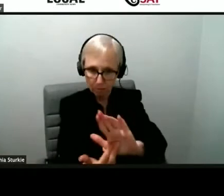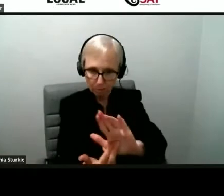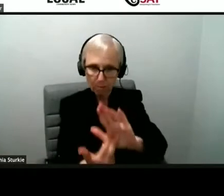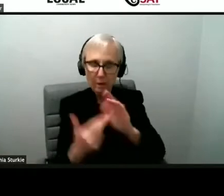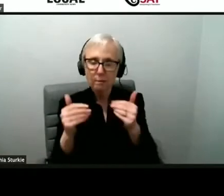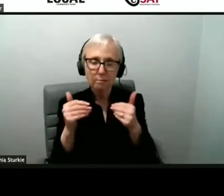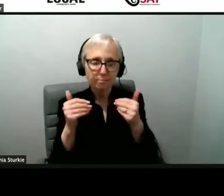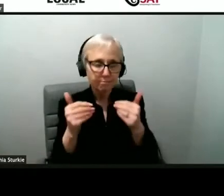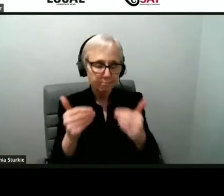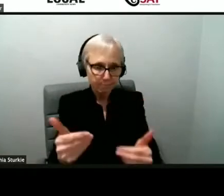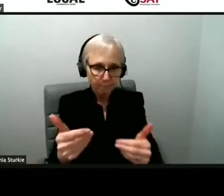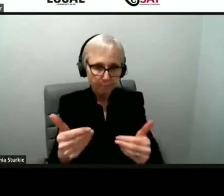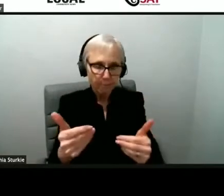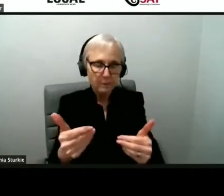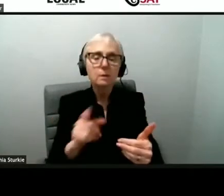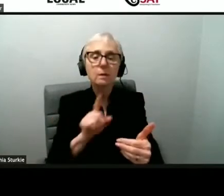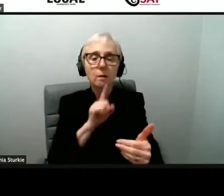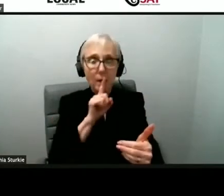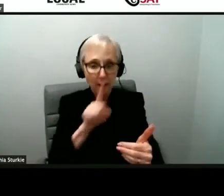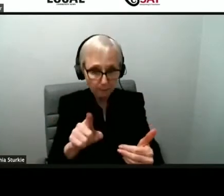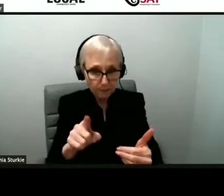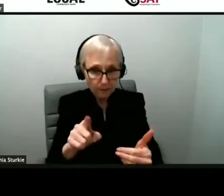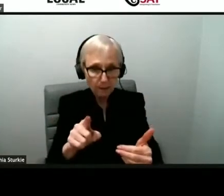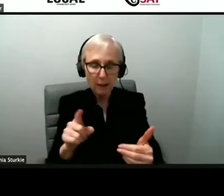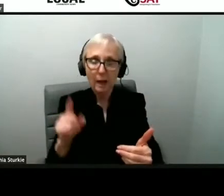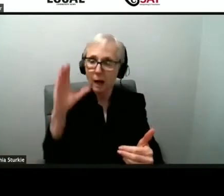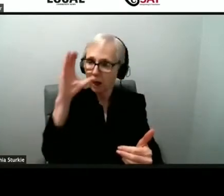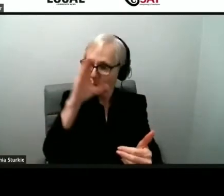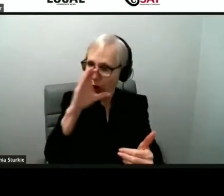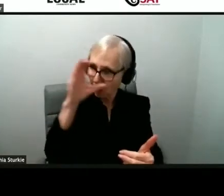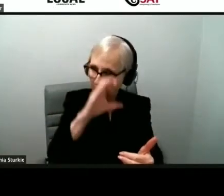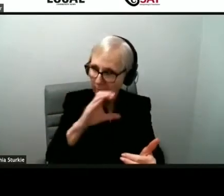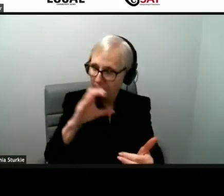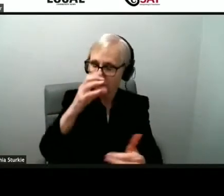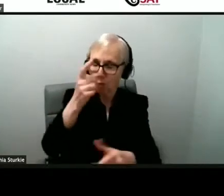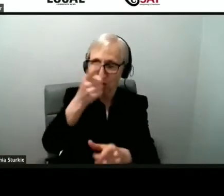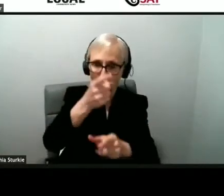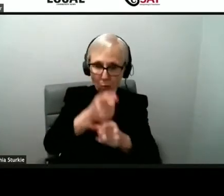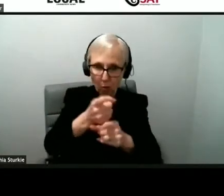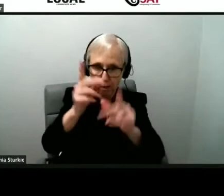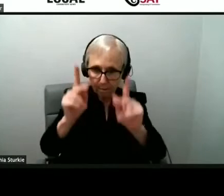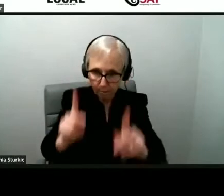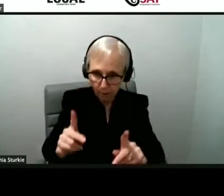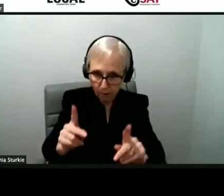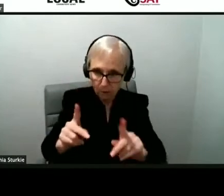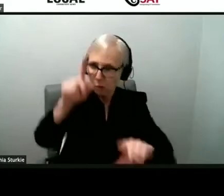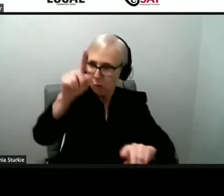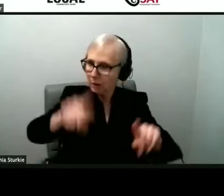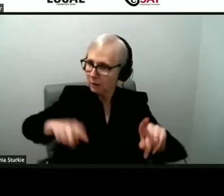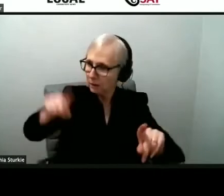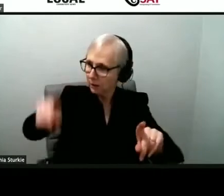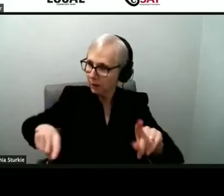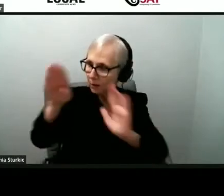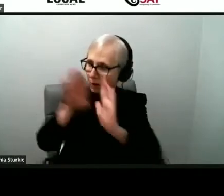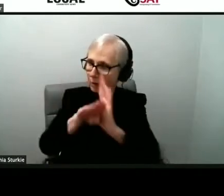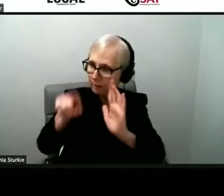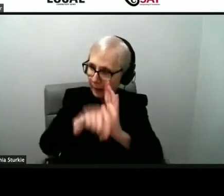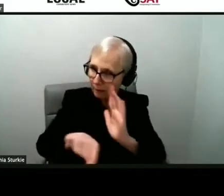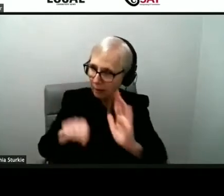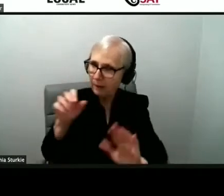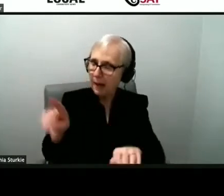move forward. So I would absolutely be looking for a person who has a diverse background as a